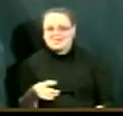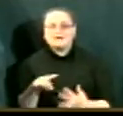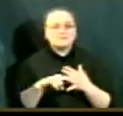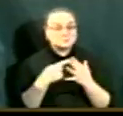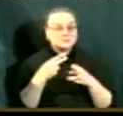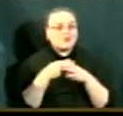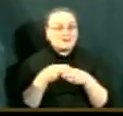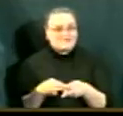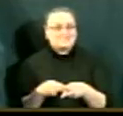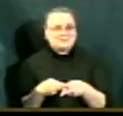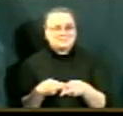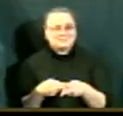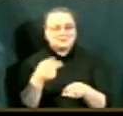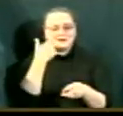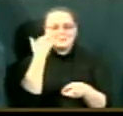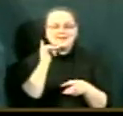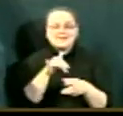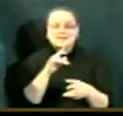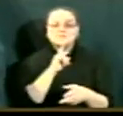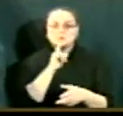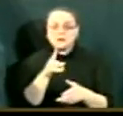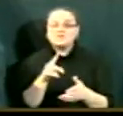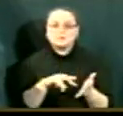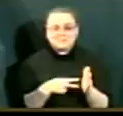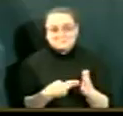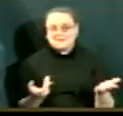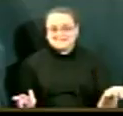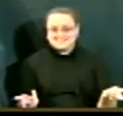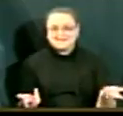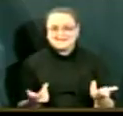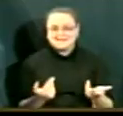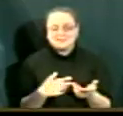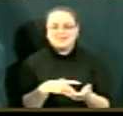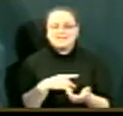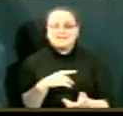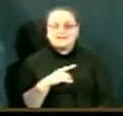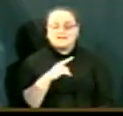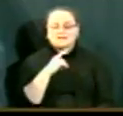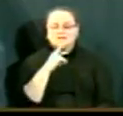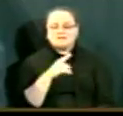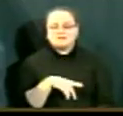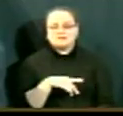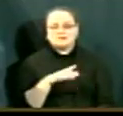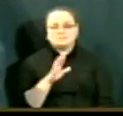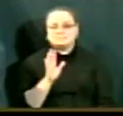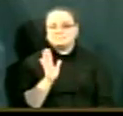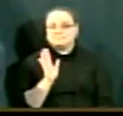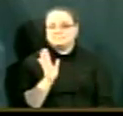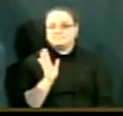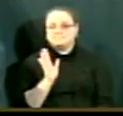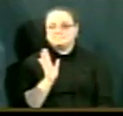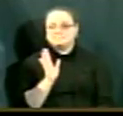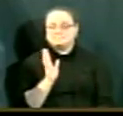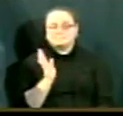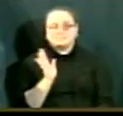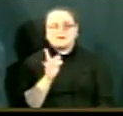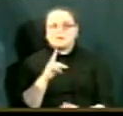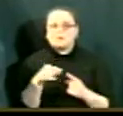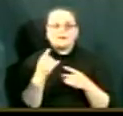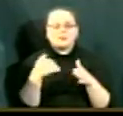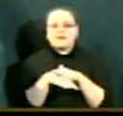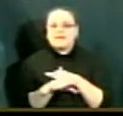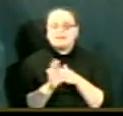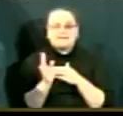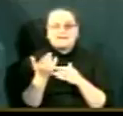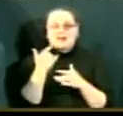calling it, because that's what it truly is. It's absolutely. When you get